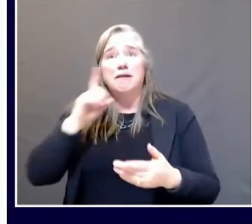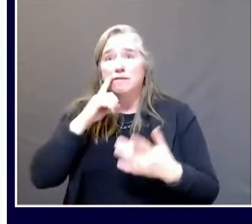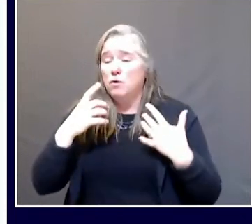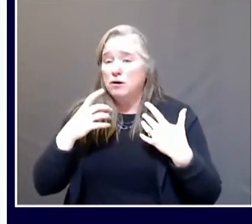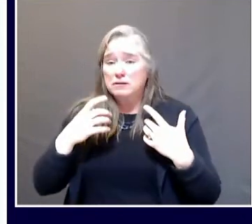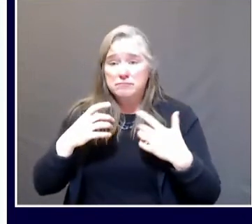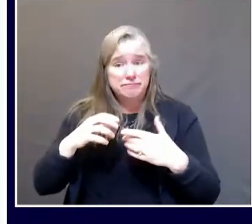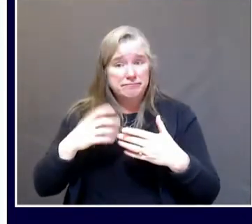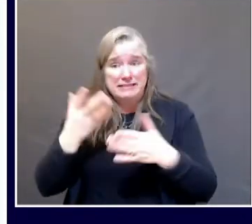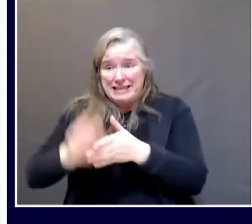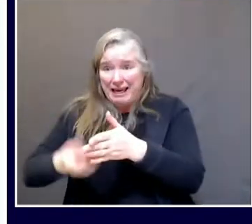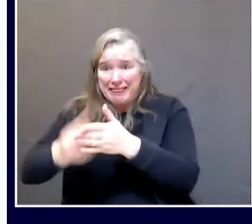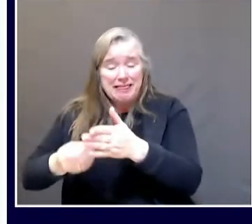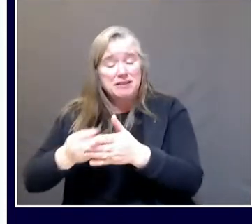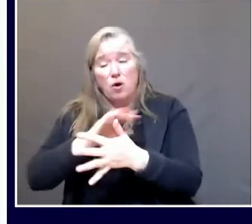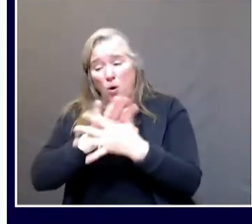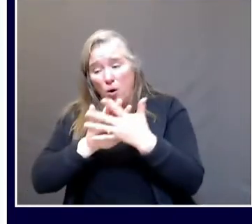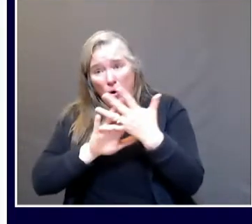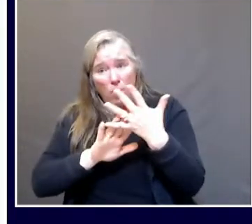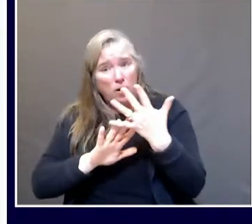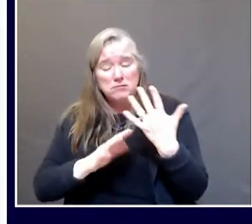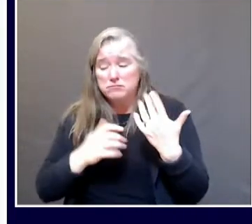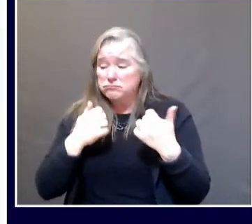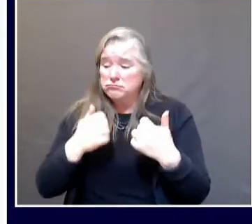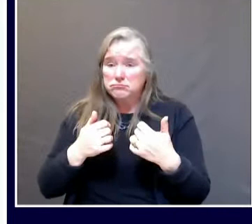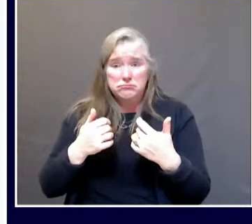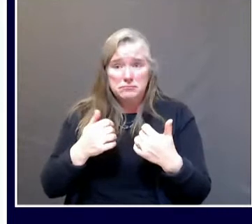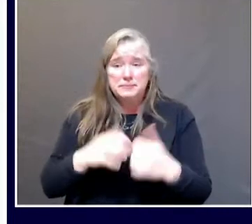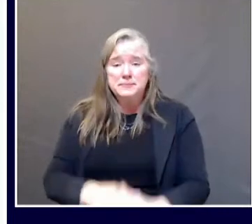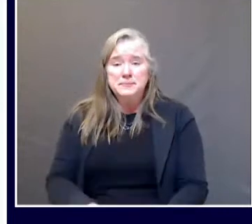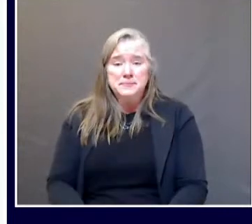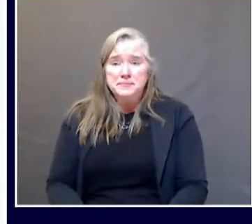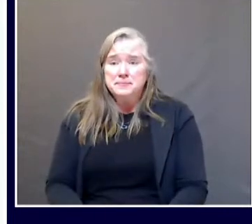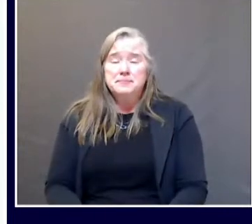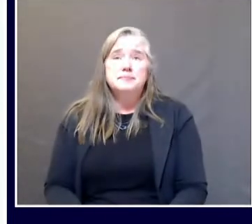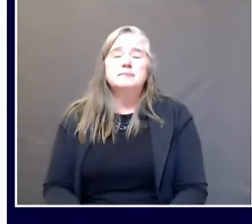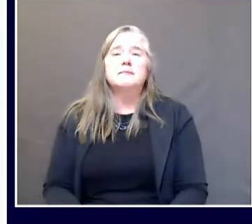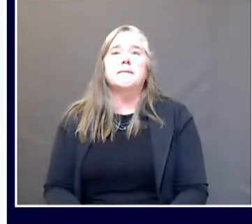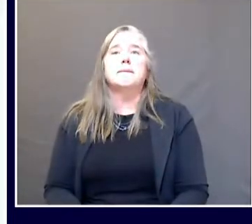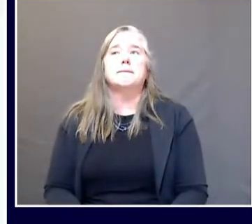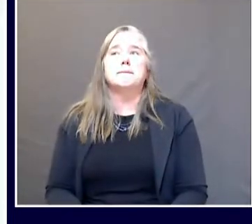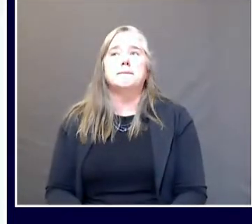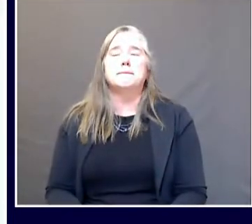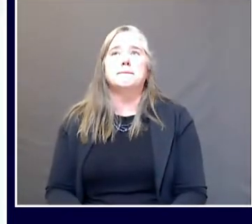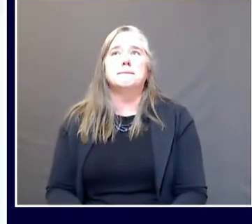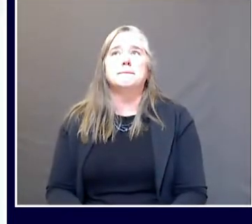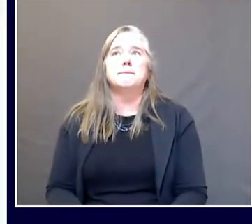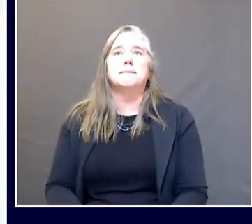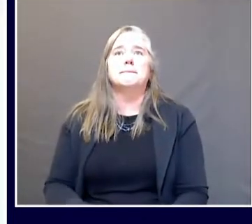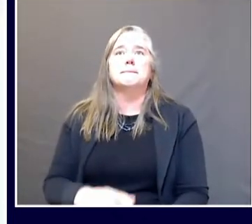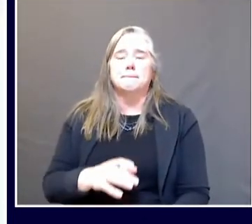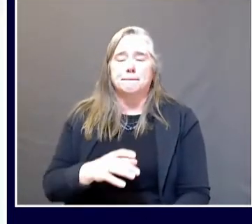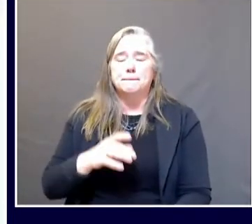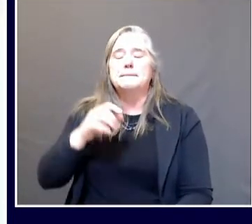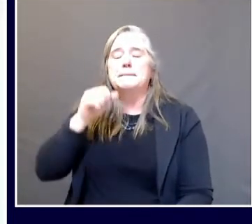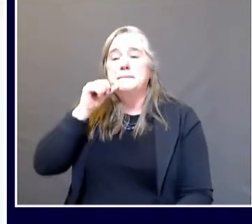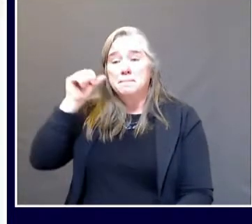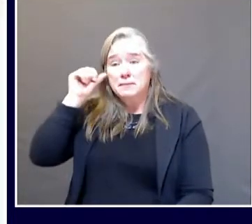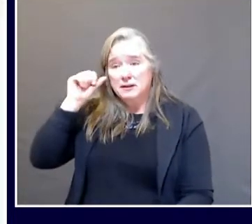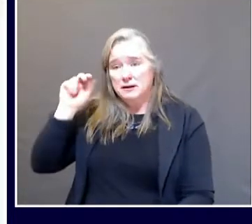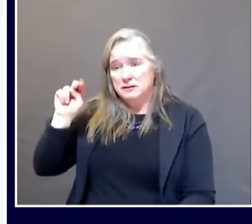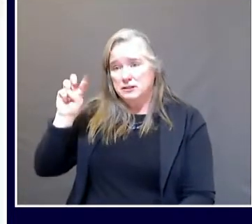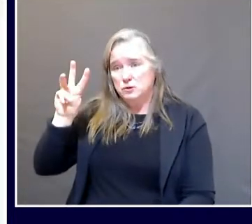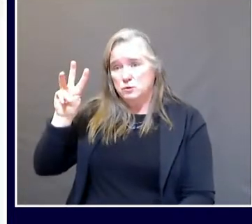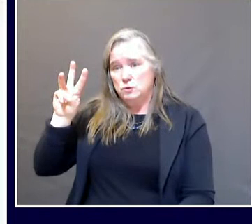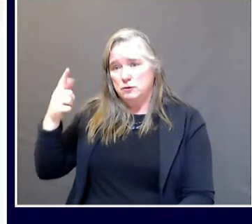is, yesterday there was an ambulance call to a school in New Gloucester for someone having an adverse reaction to the vaccine.